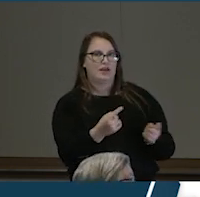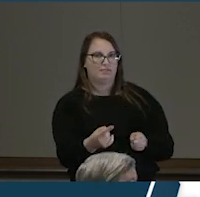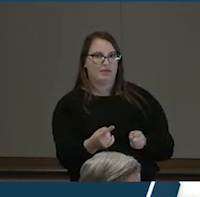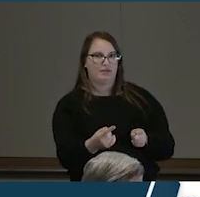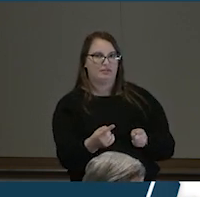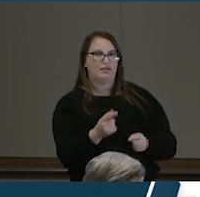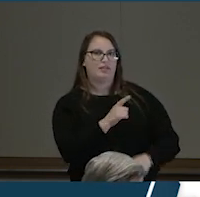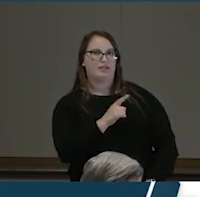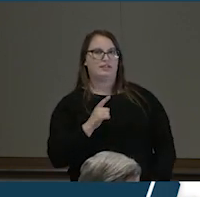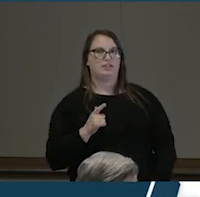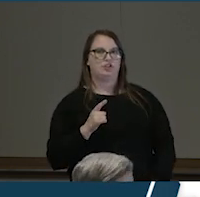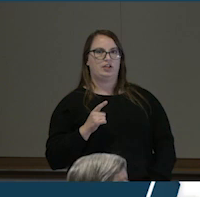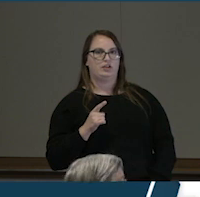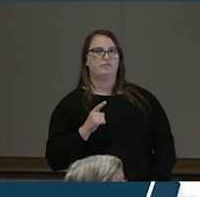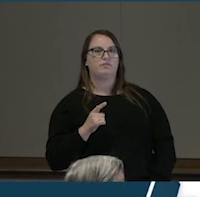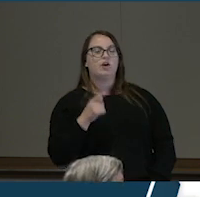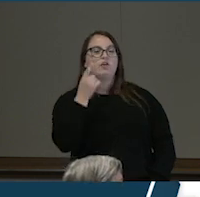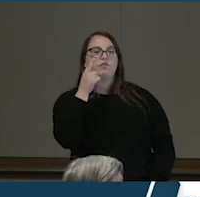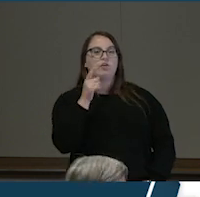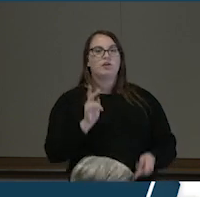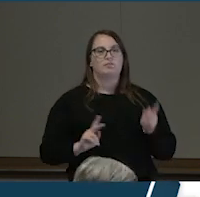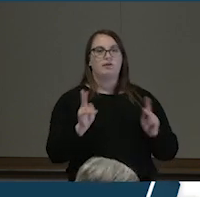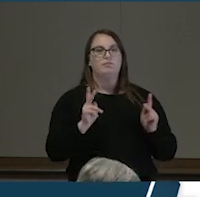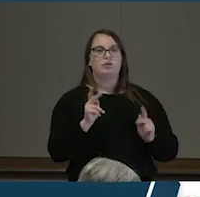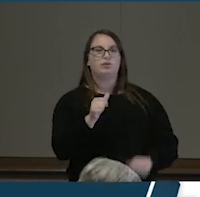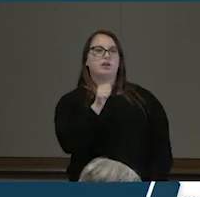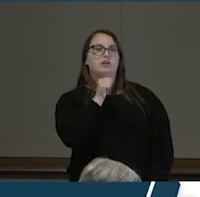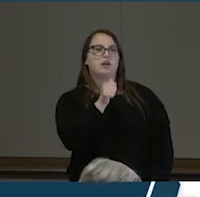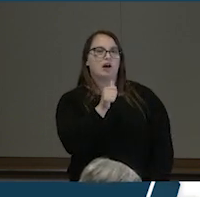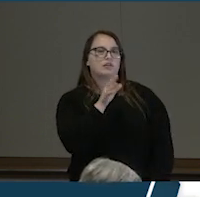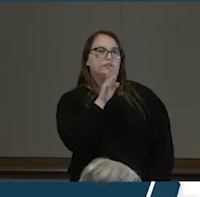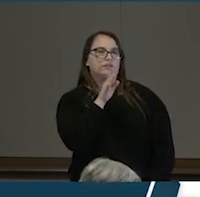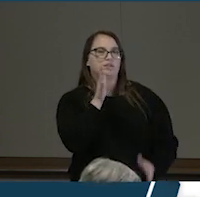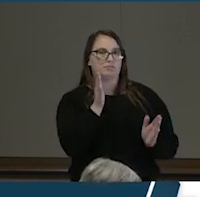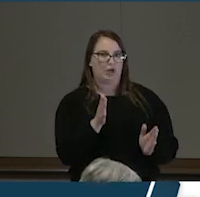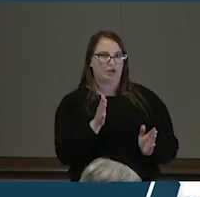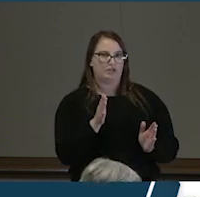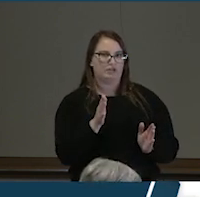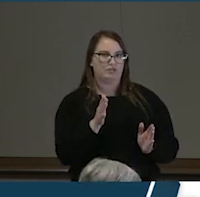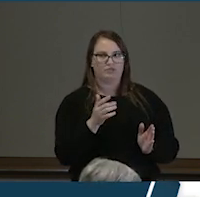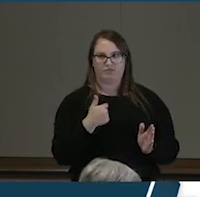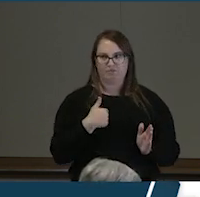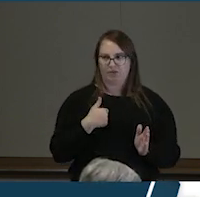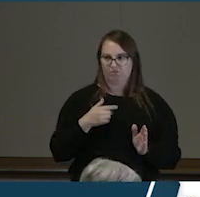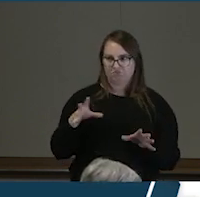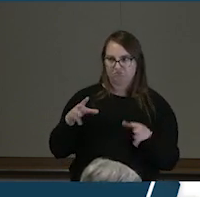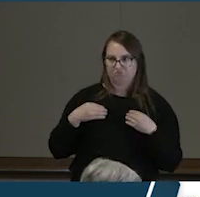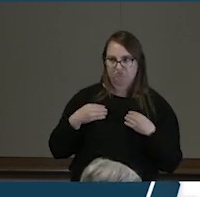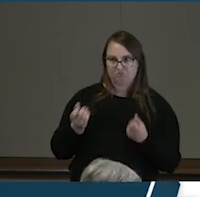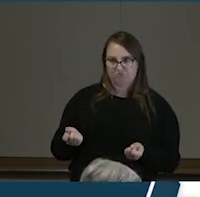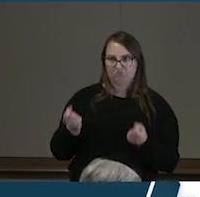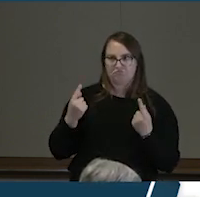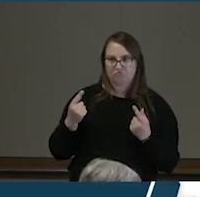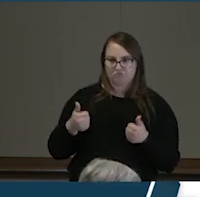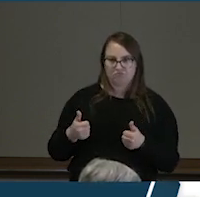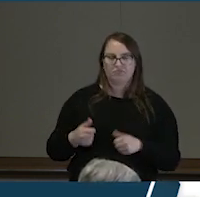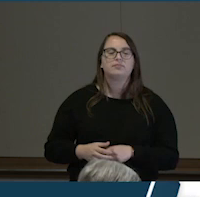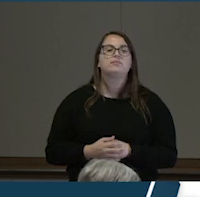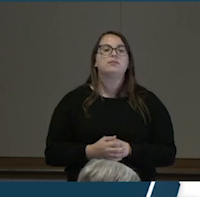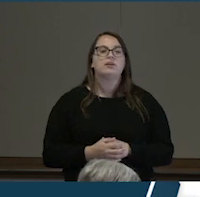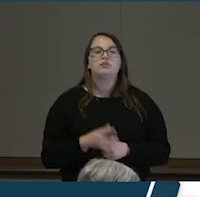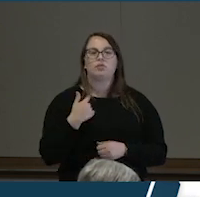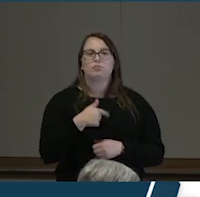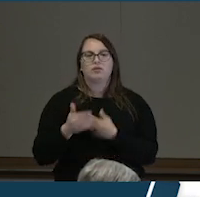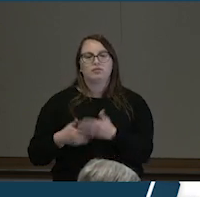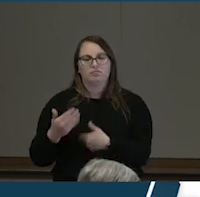legislatively for people who are non-speakers. And I'm all over that. Like, that sounds fabulous to me. So we're in the process of figuring that